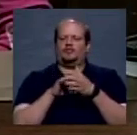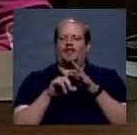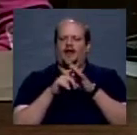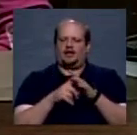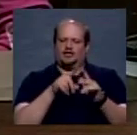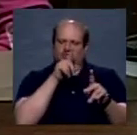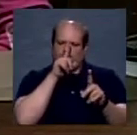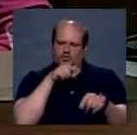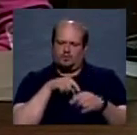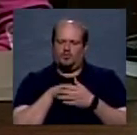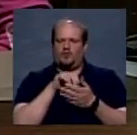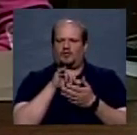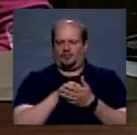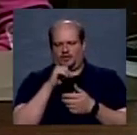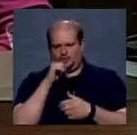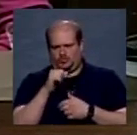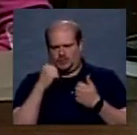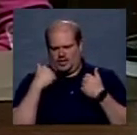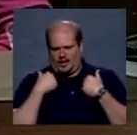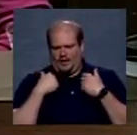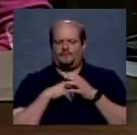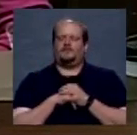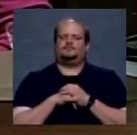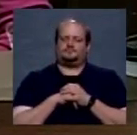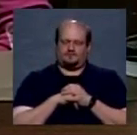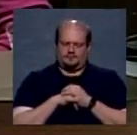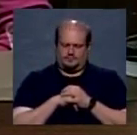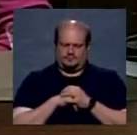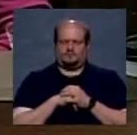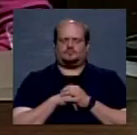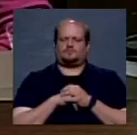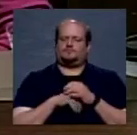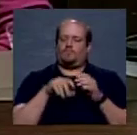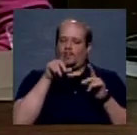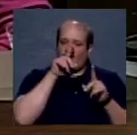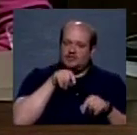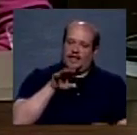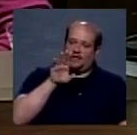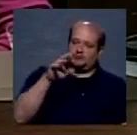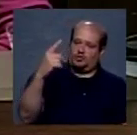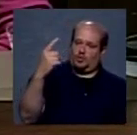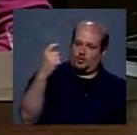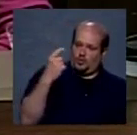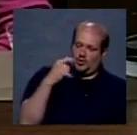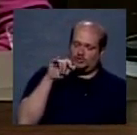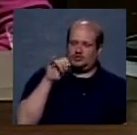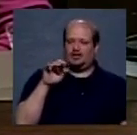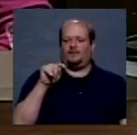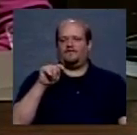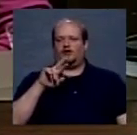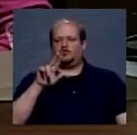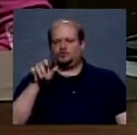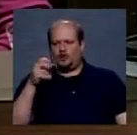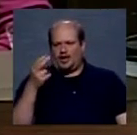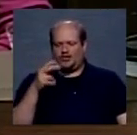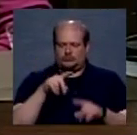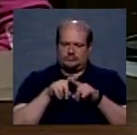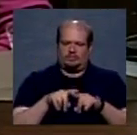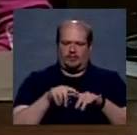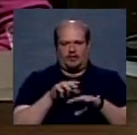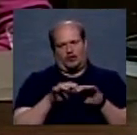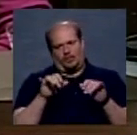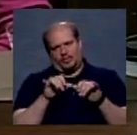report, that you didn't have that. So to answer your question, if it's trash, depending on the size of